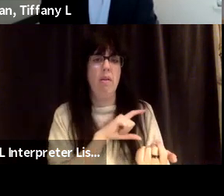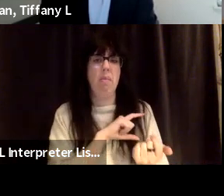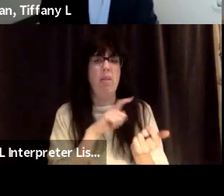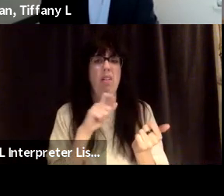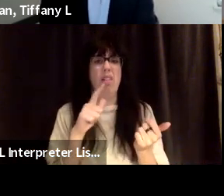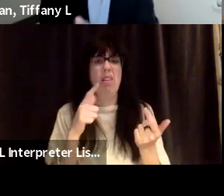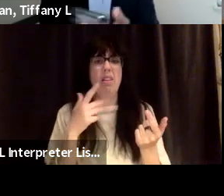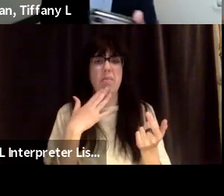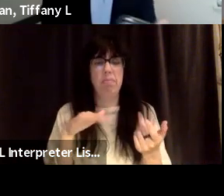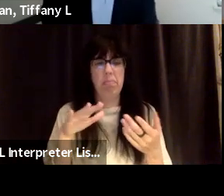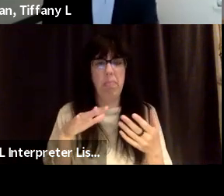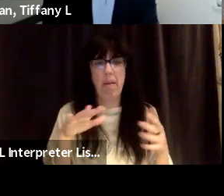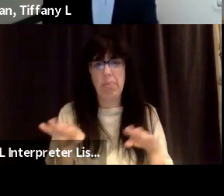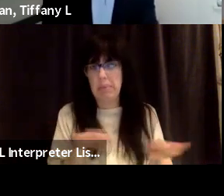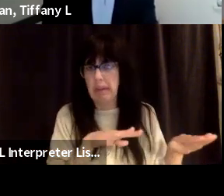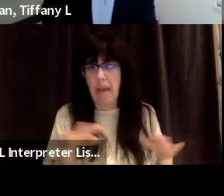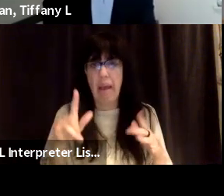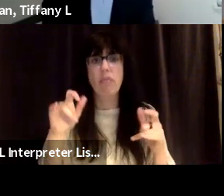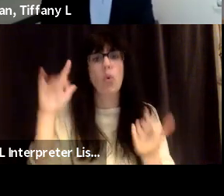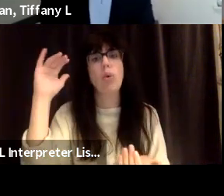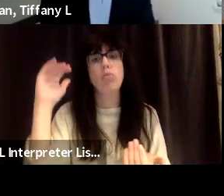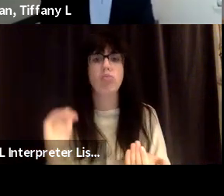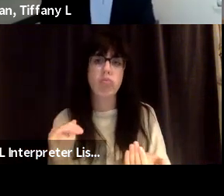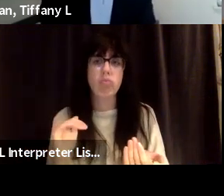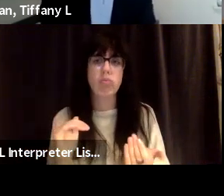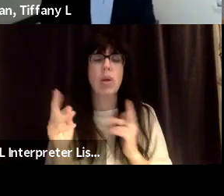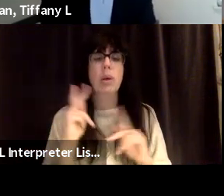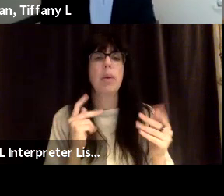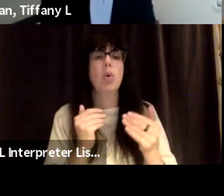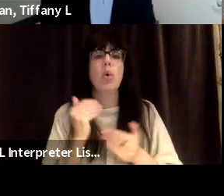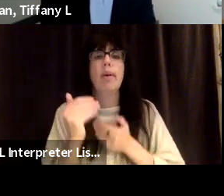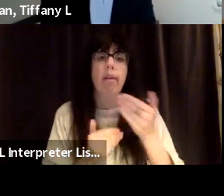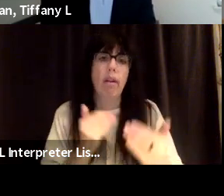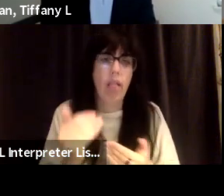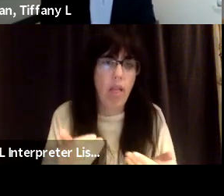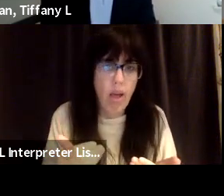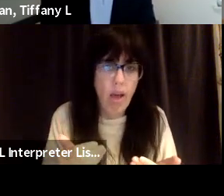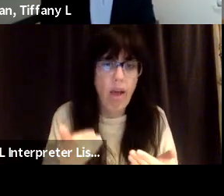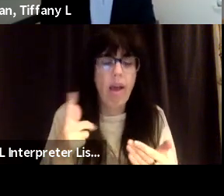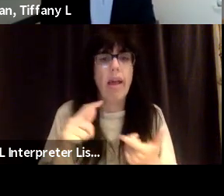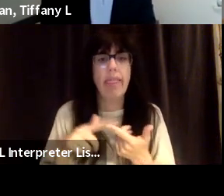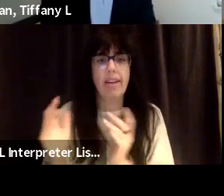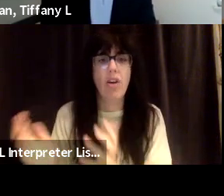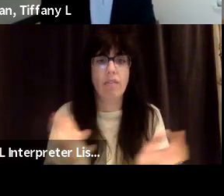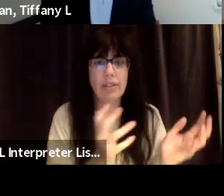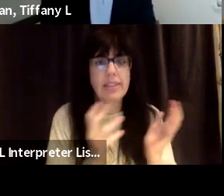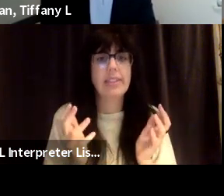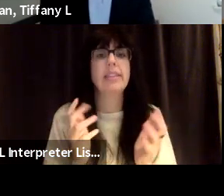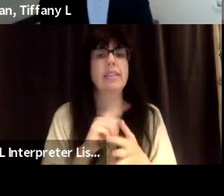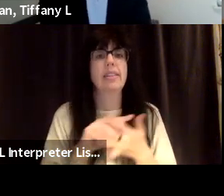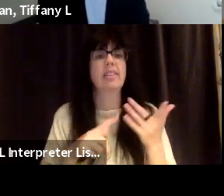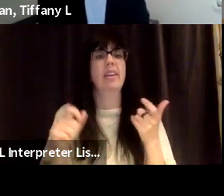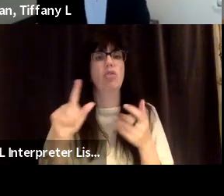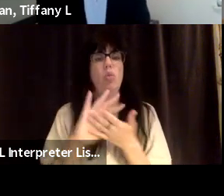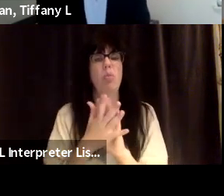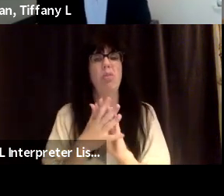dramatically. People are going to get along really well. And this conversation about civilians versus police and blah, blah, blah, I think will become a thing